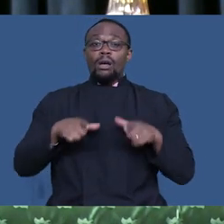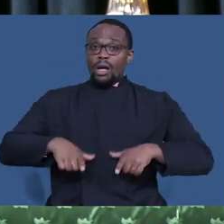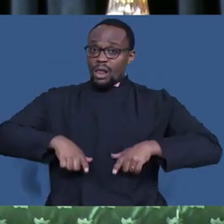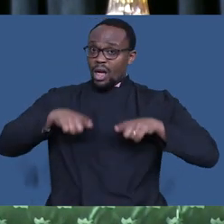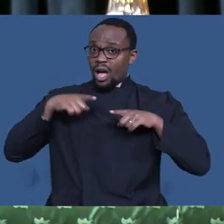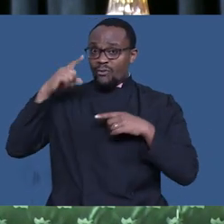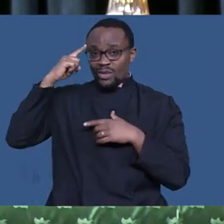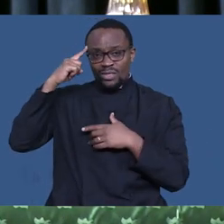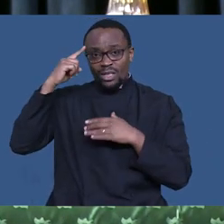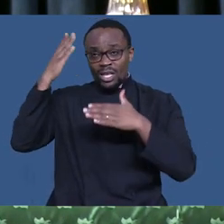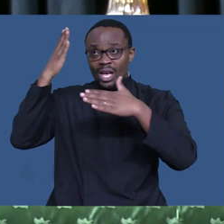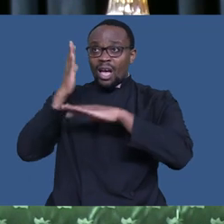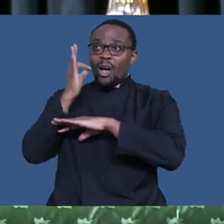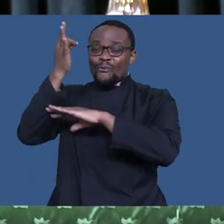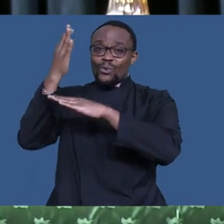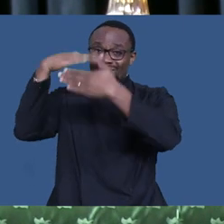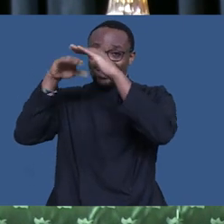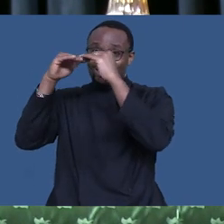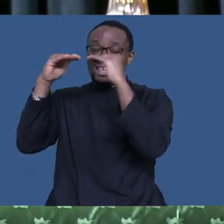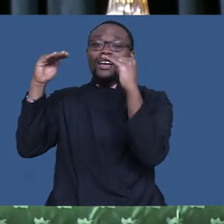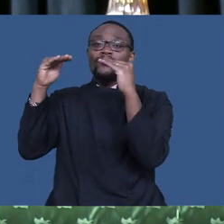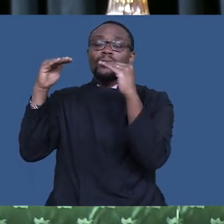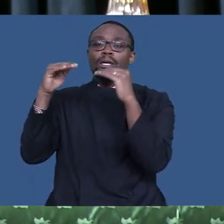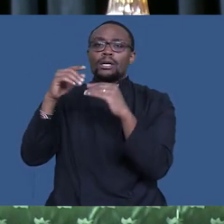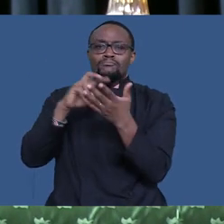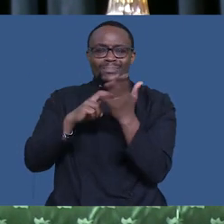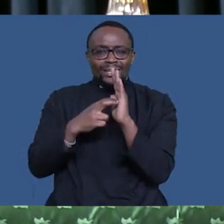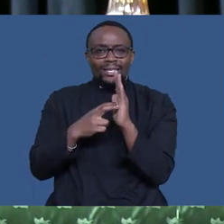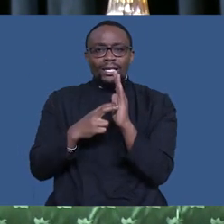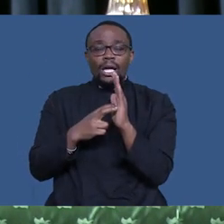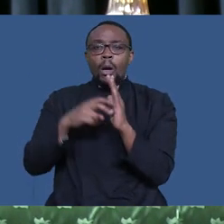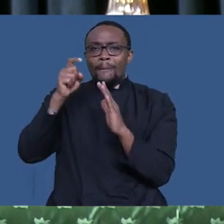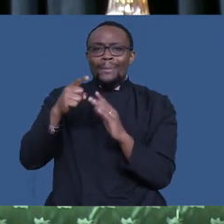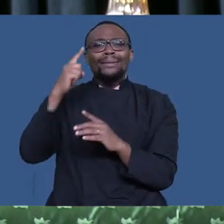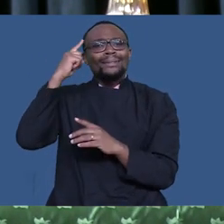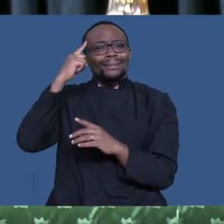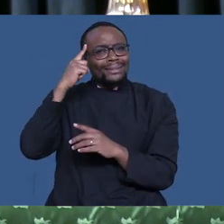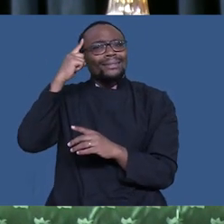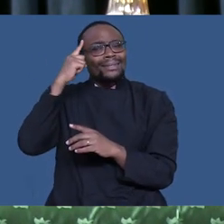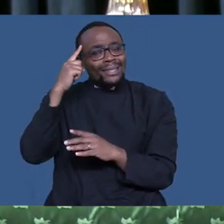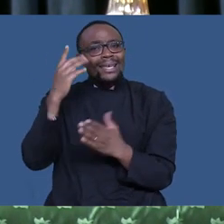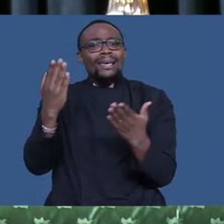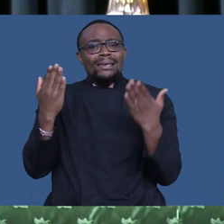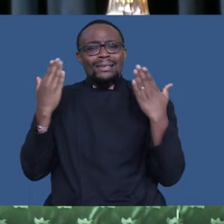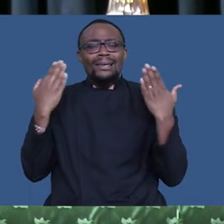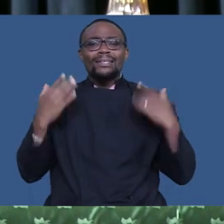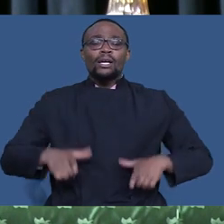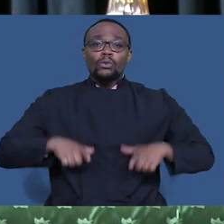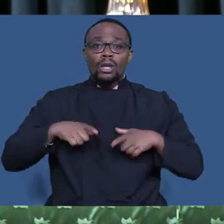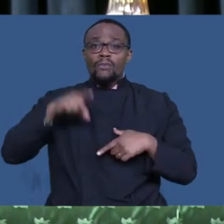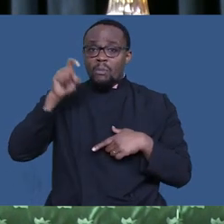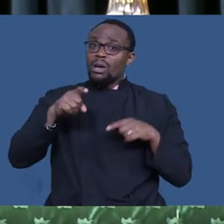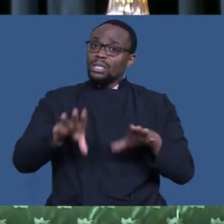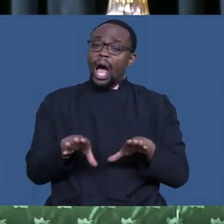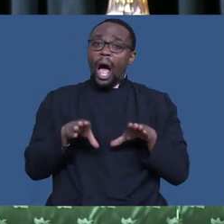perspective means living in light of eternity. It is acknowledging